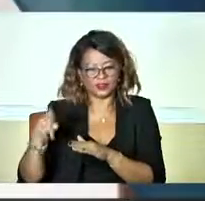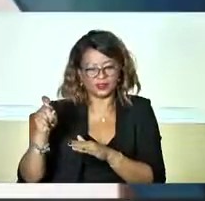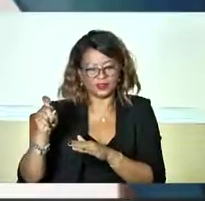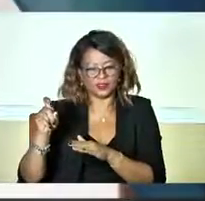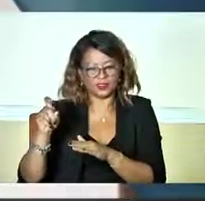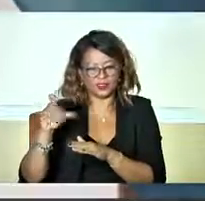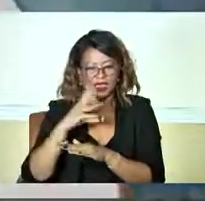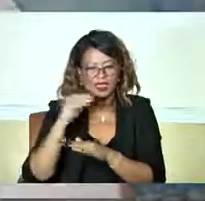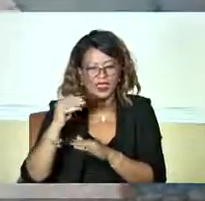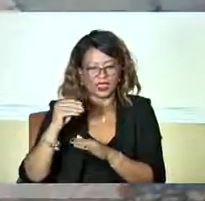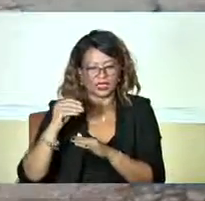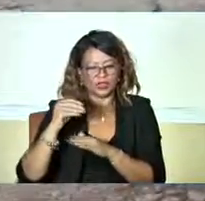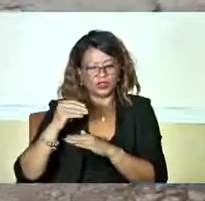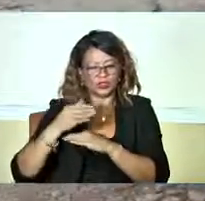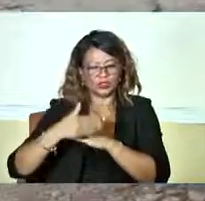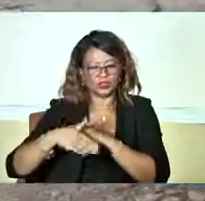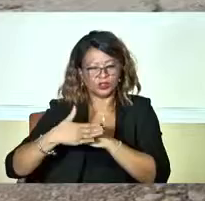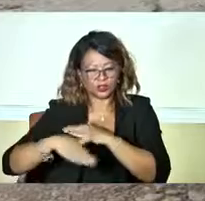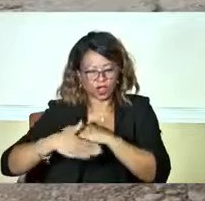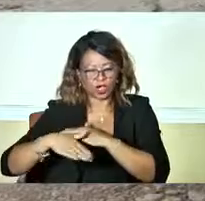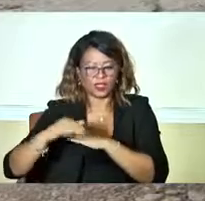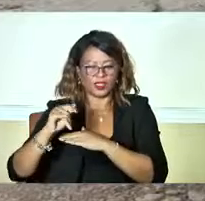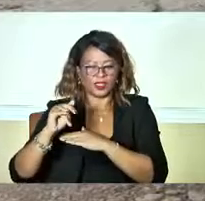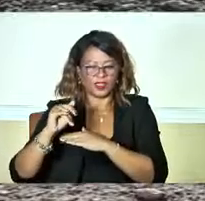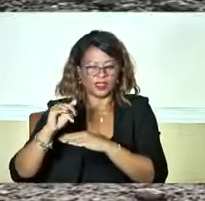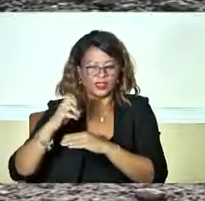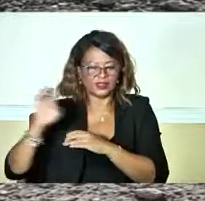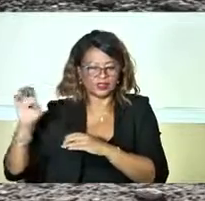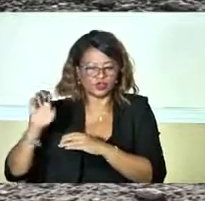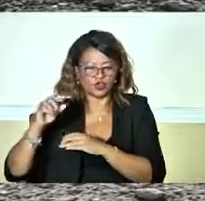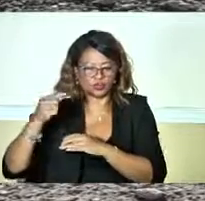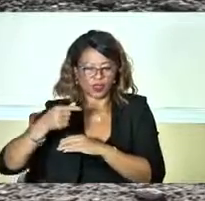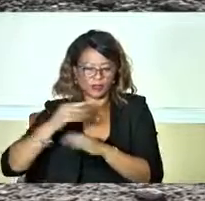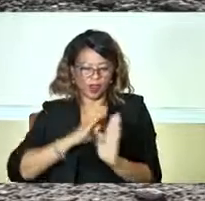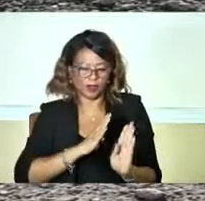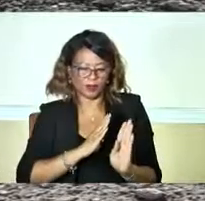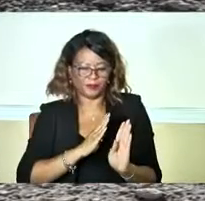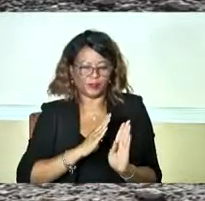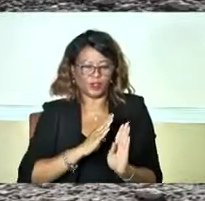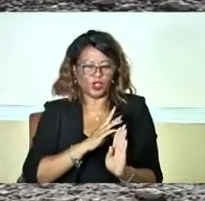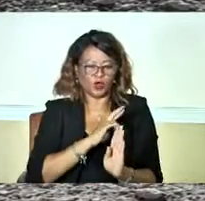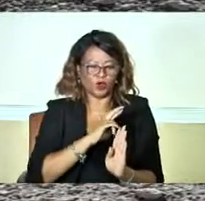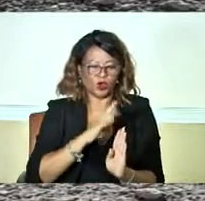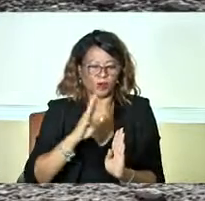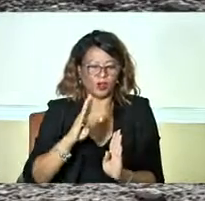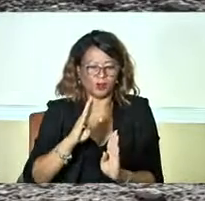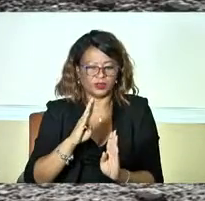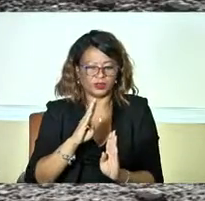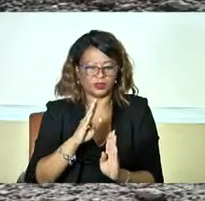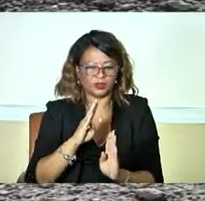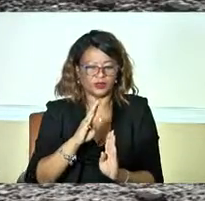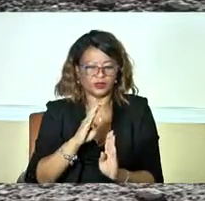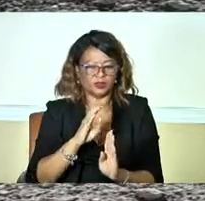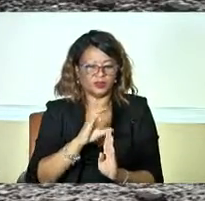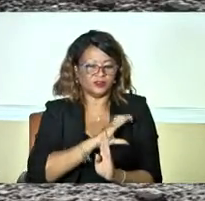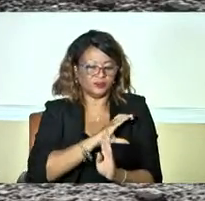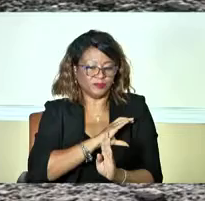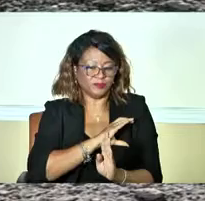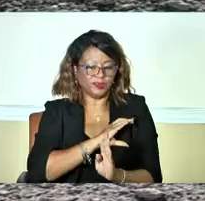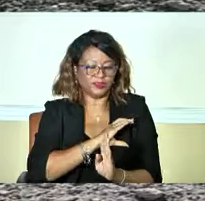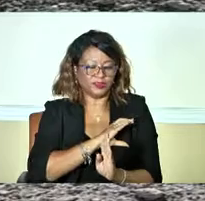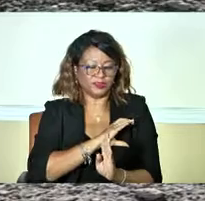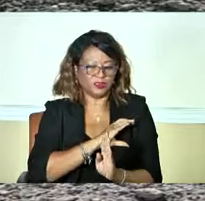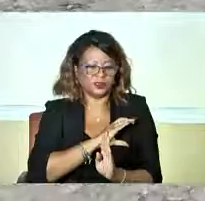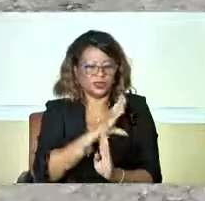the community dock in the East Grand Bahama, which house the Royal Bahamas Police Force, as